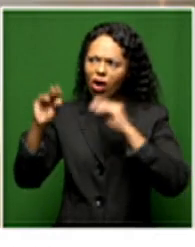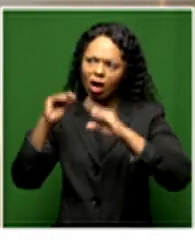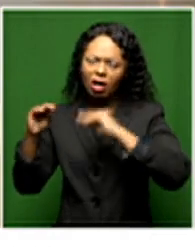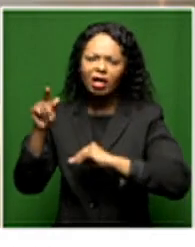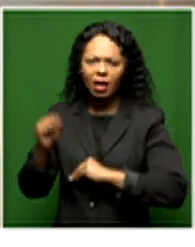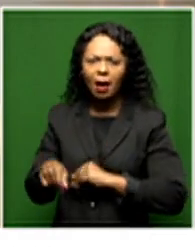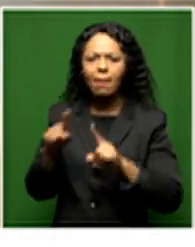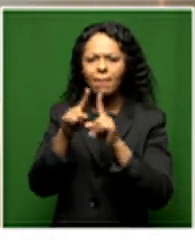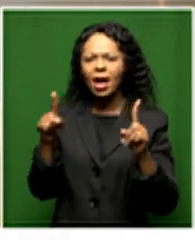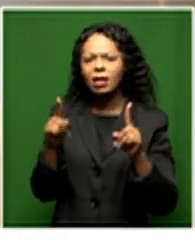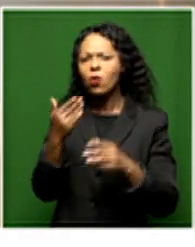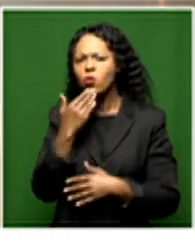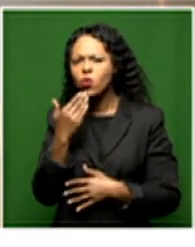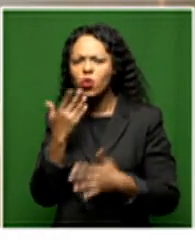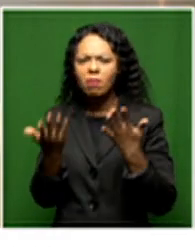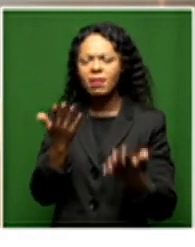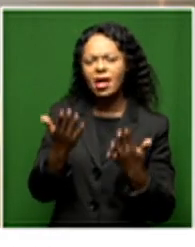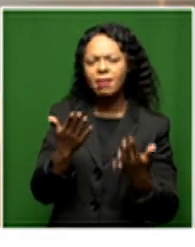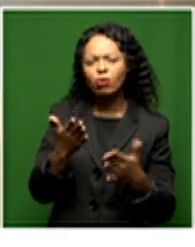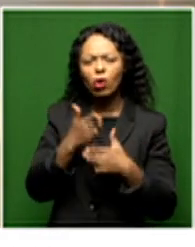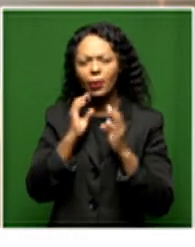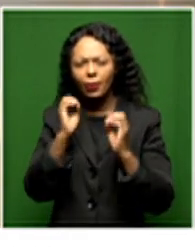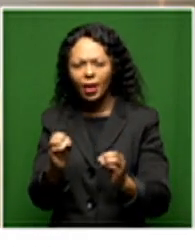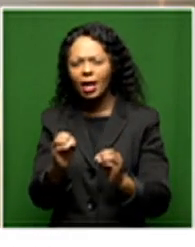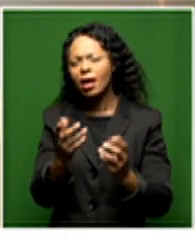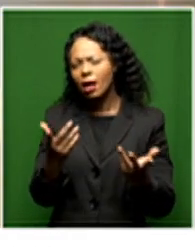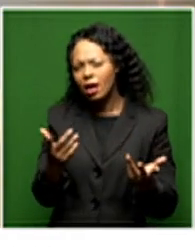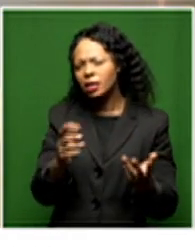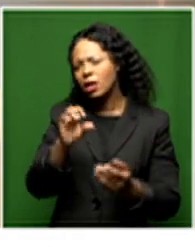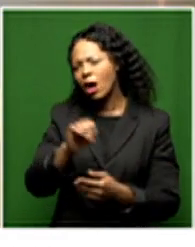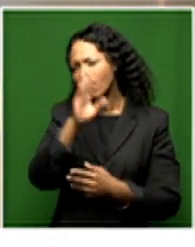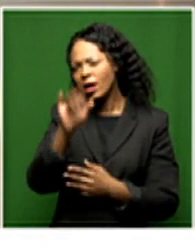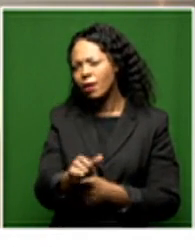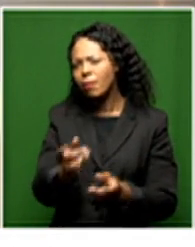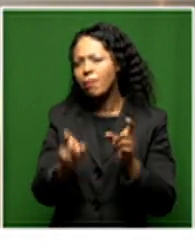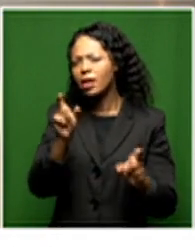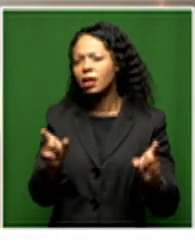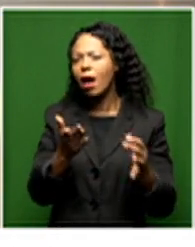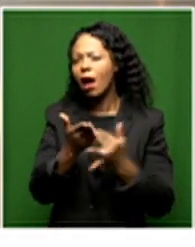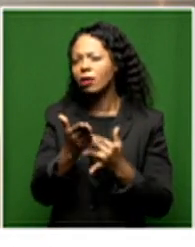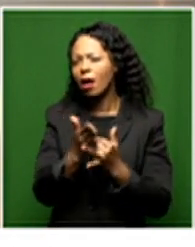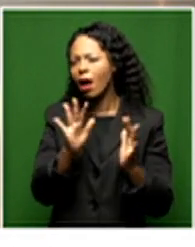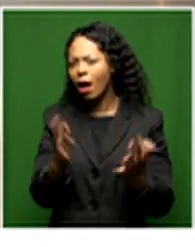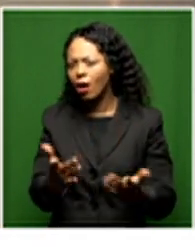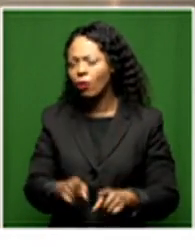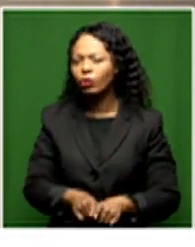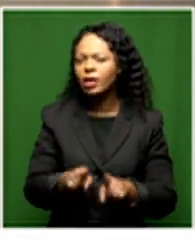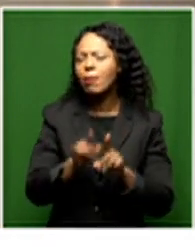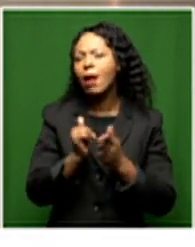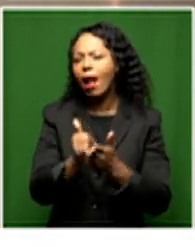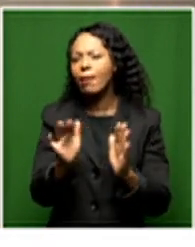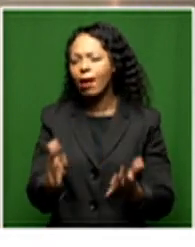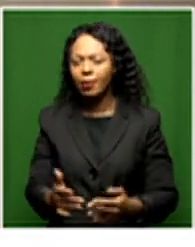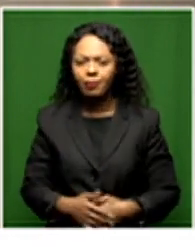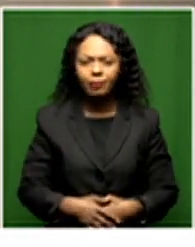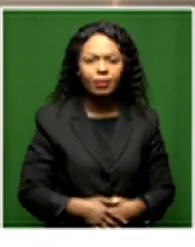this translate into jobs? How is this going to help South Africans? I understand. So I think firstly, it is an immensely big deal, because